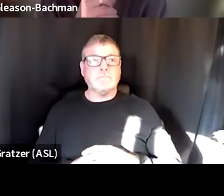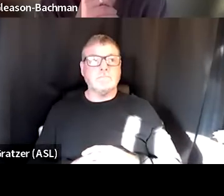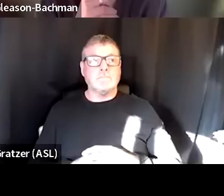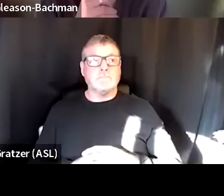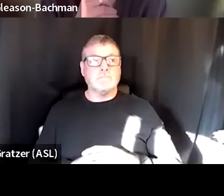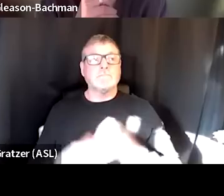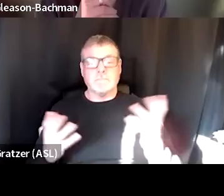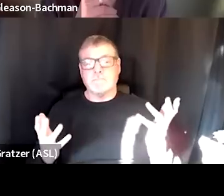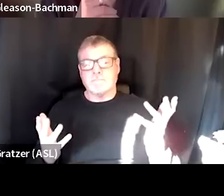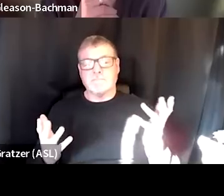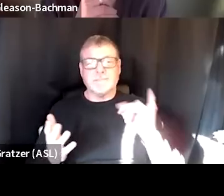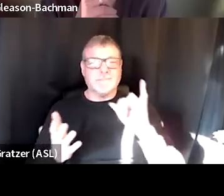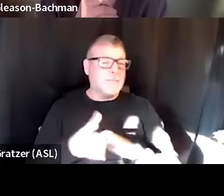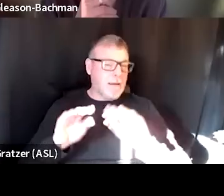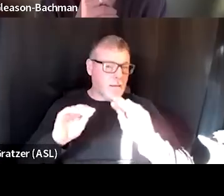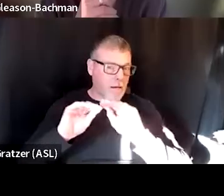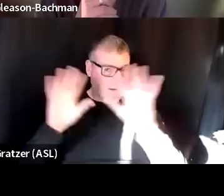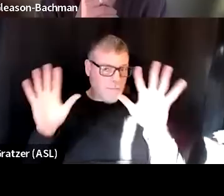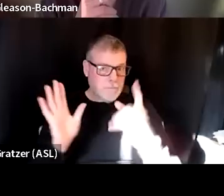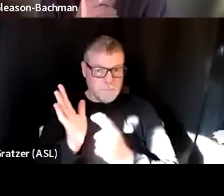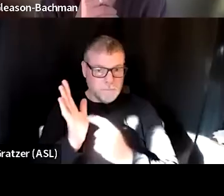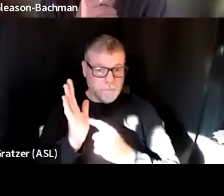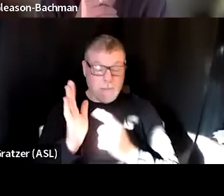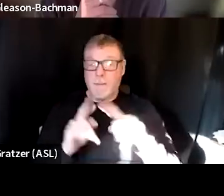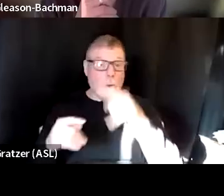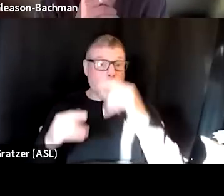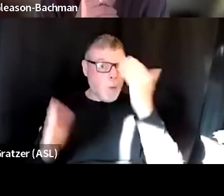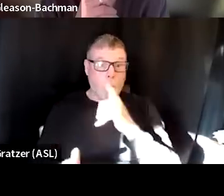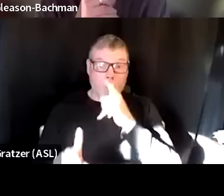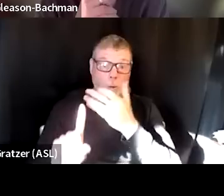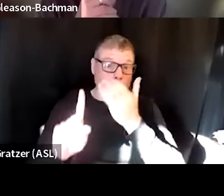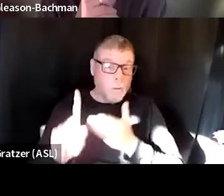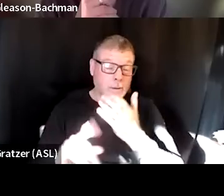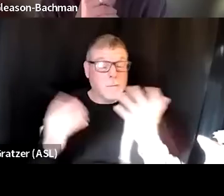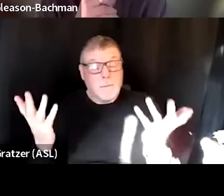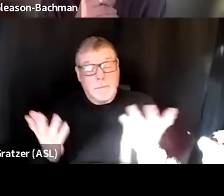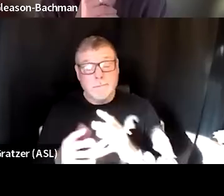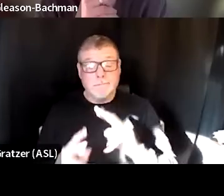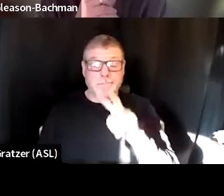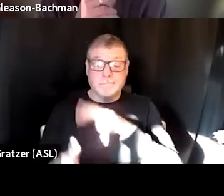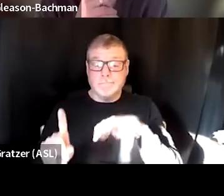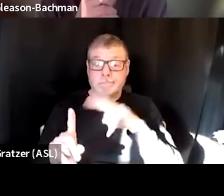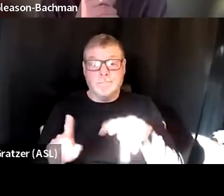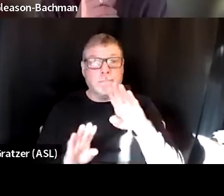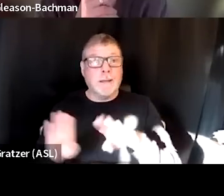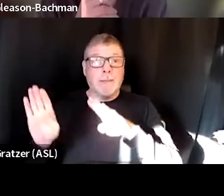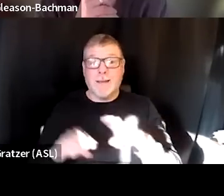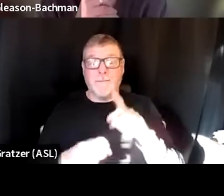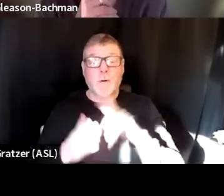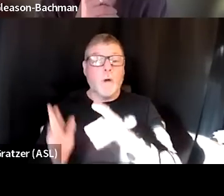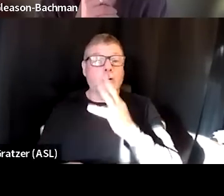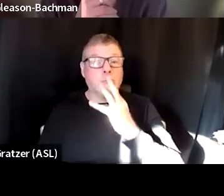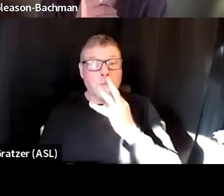I mean, that's pretty kind of obvious sometimes, but if you don't know the patient, I mean, it's basic, behavior, Yeah. what they're